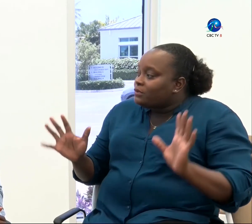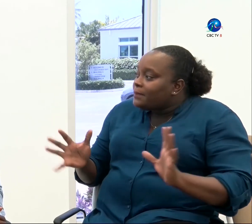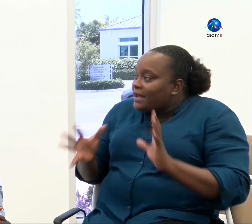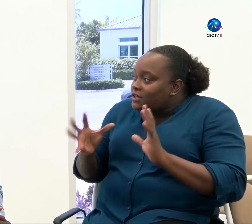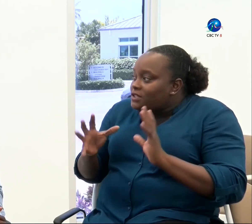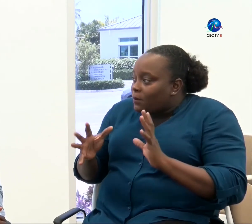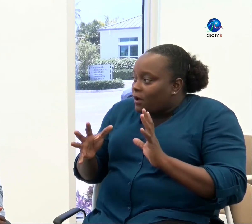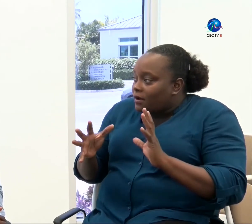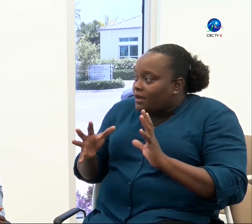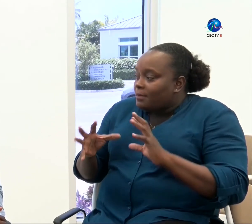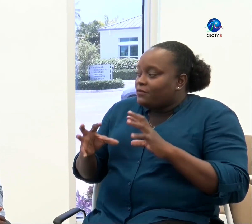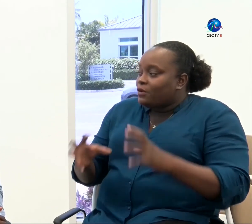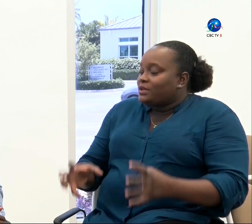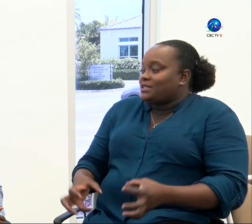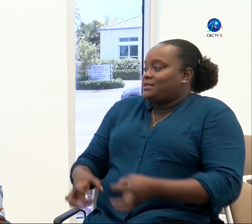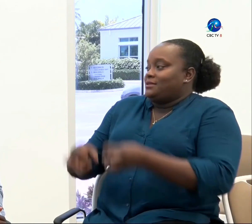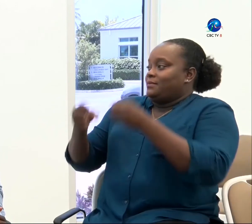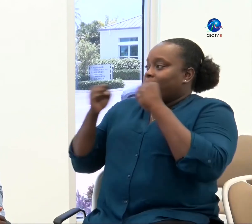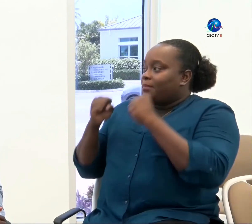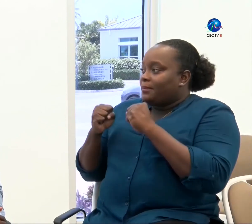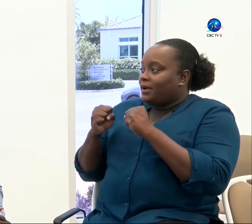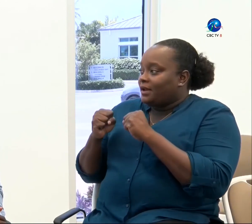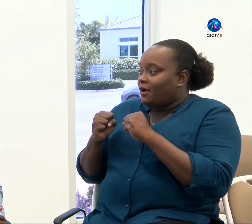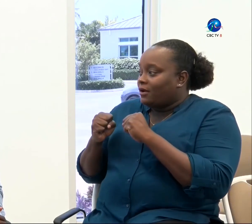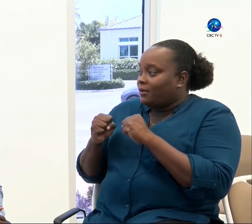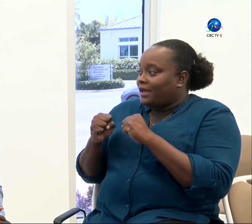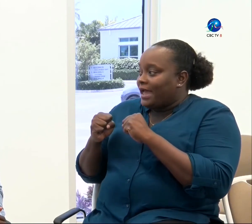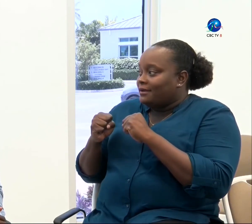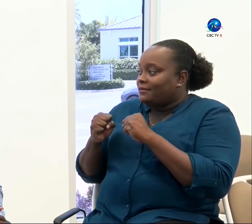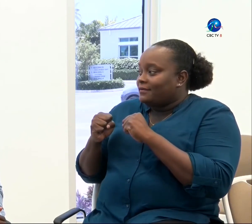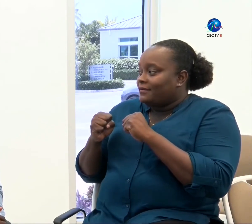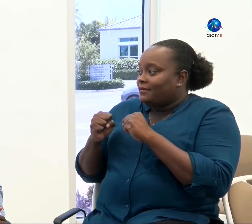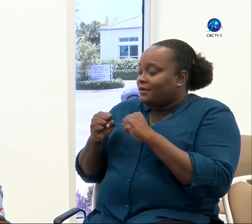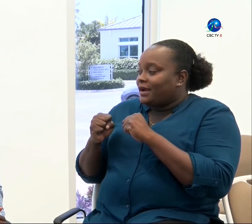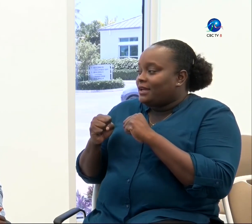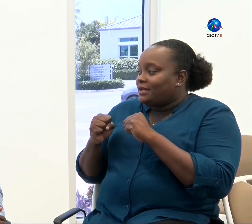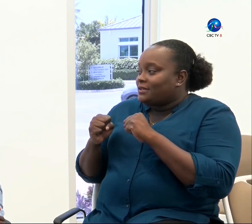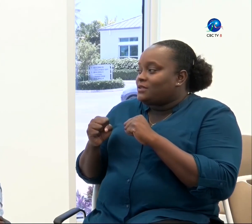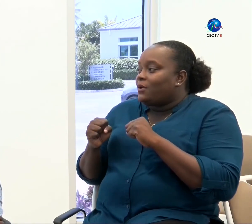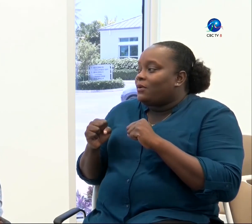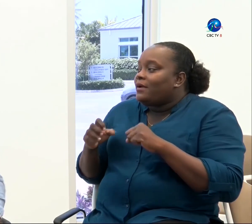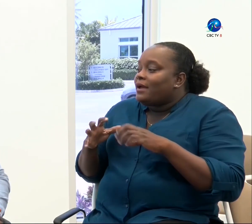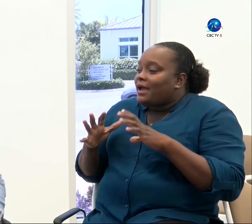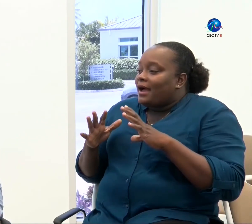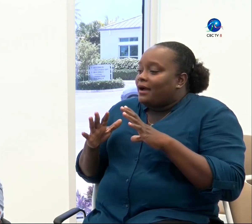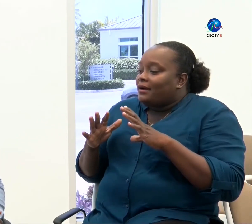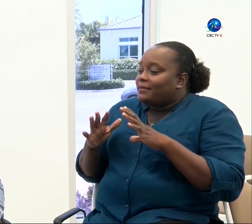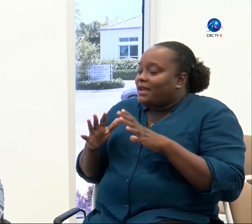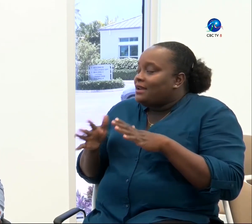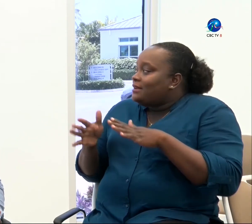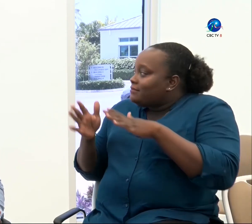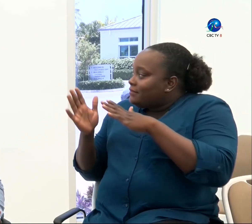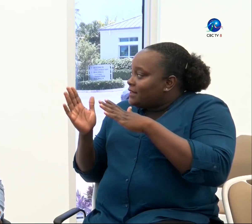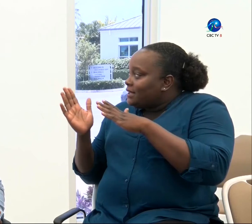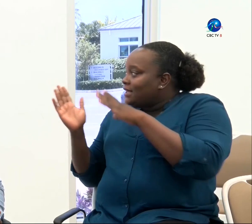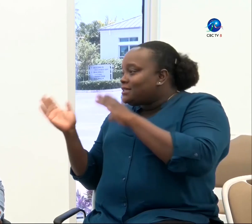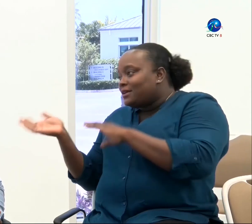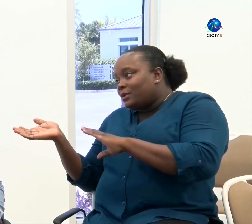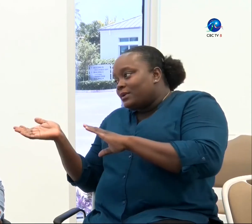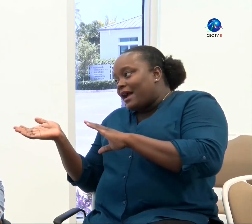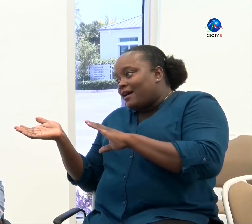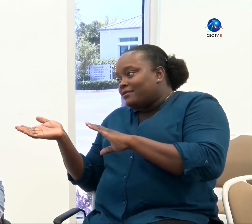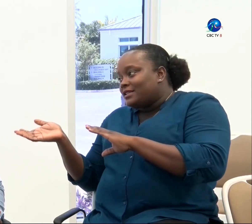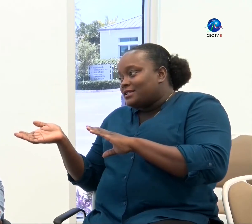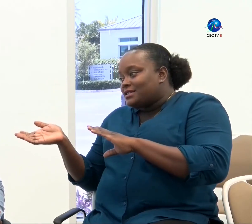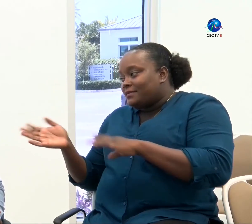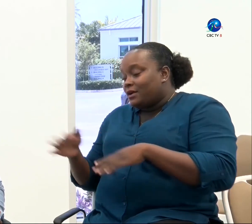aquifers to replenish somewhat before we just pull it all out again, right? So, and then the leaks that